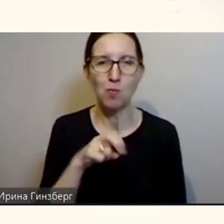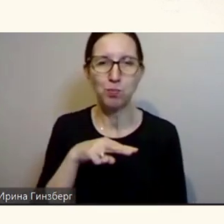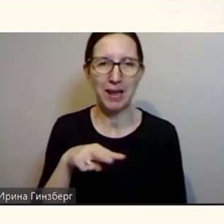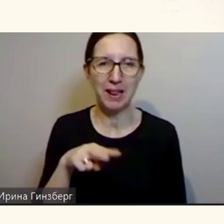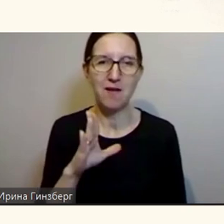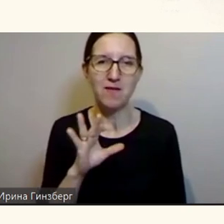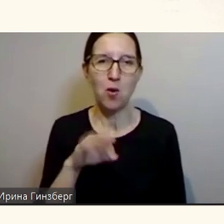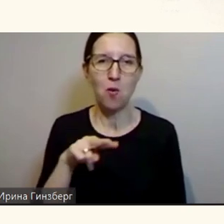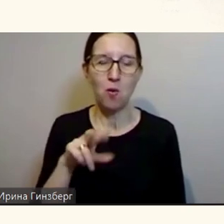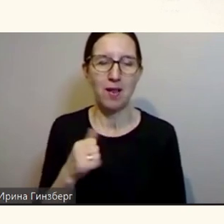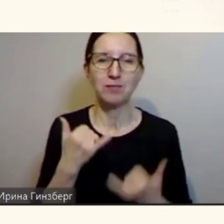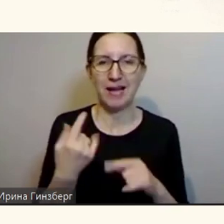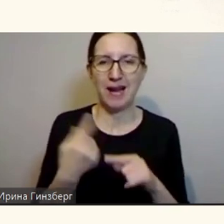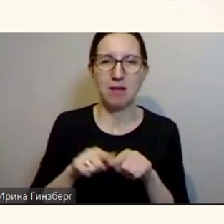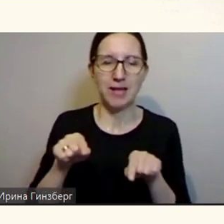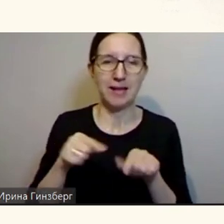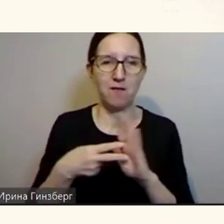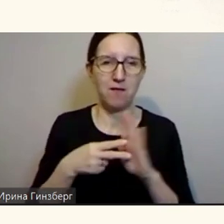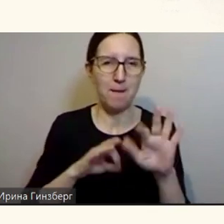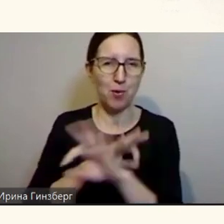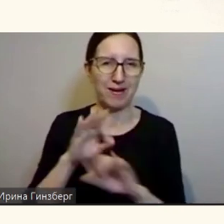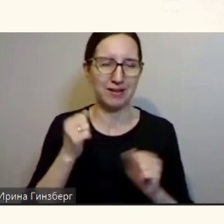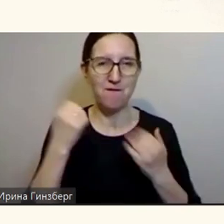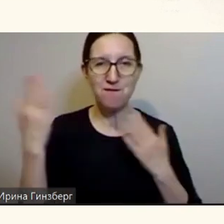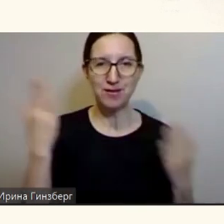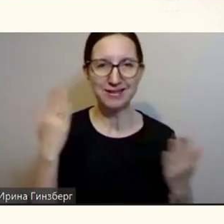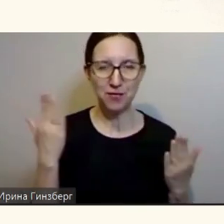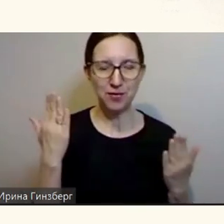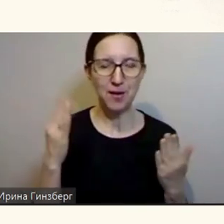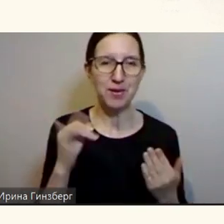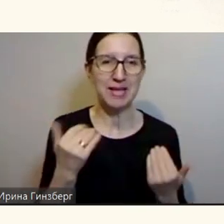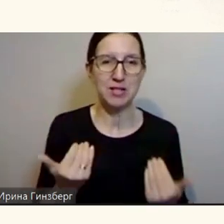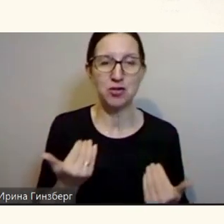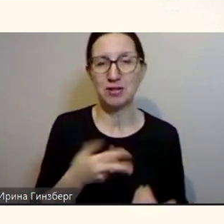in terms of the space, but also when we're designing exhibitions. This is